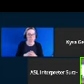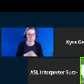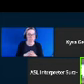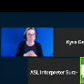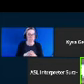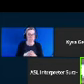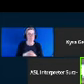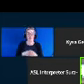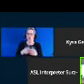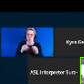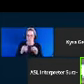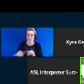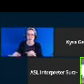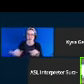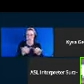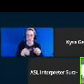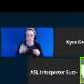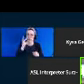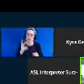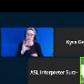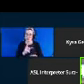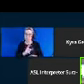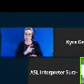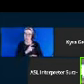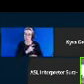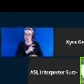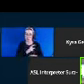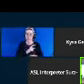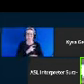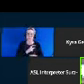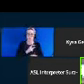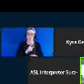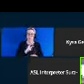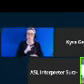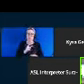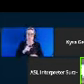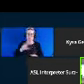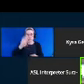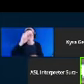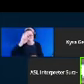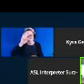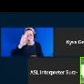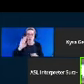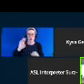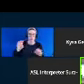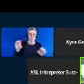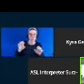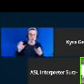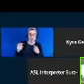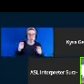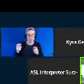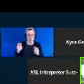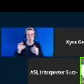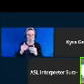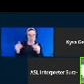very common to see law enforcement, police, fire, emergency management at various